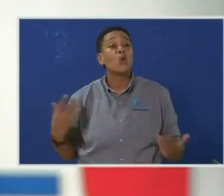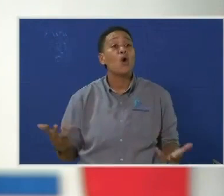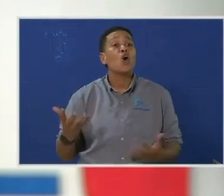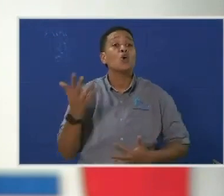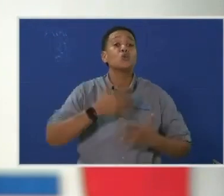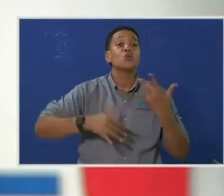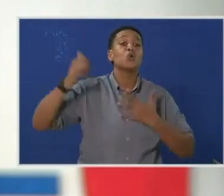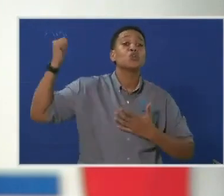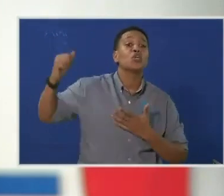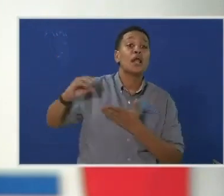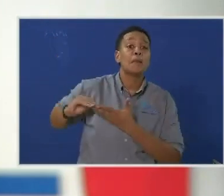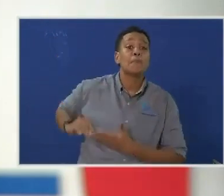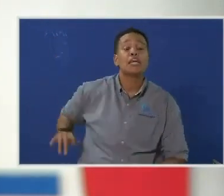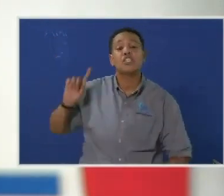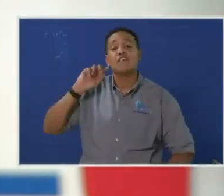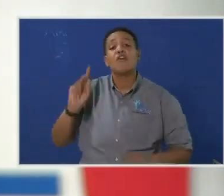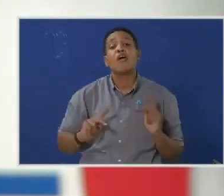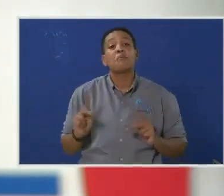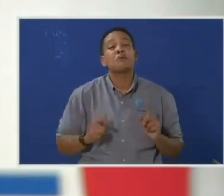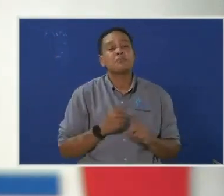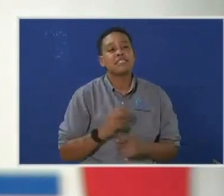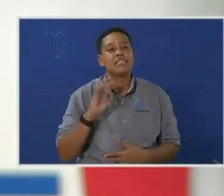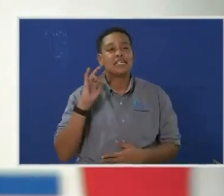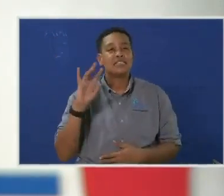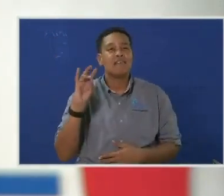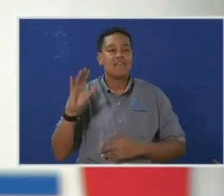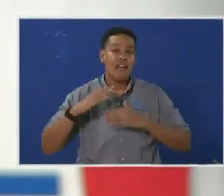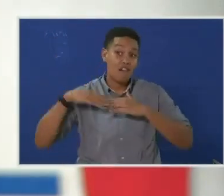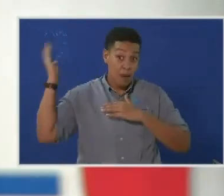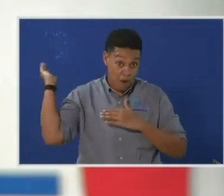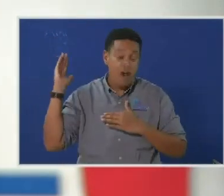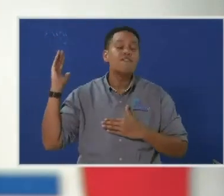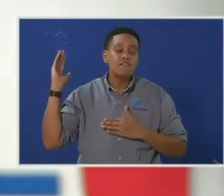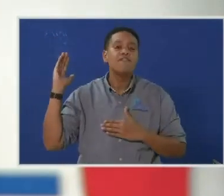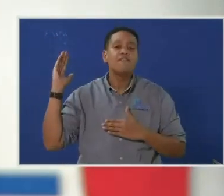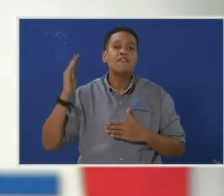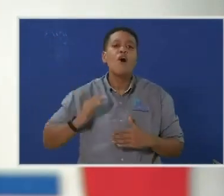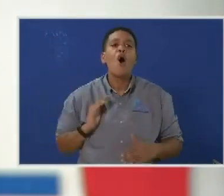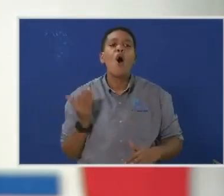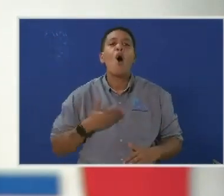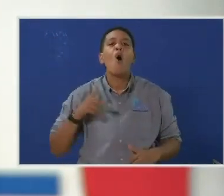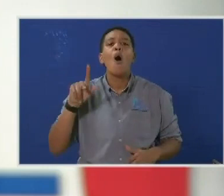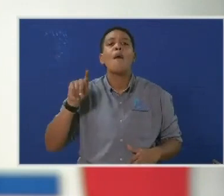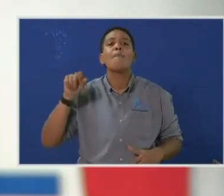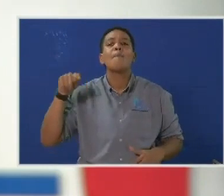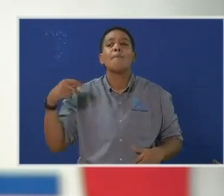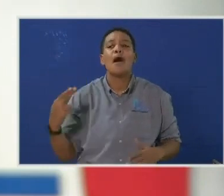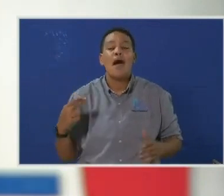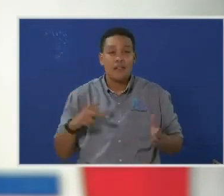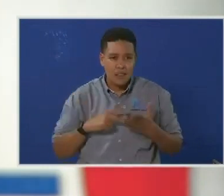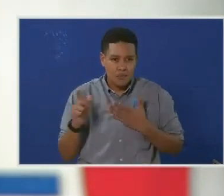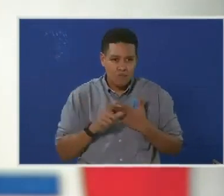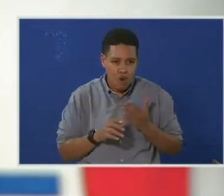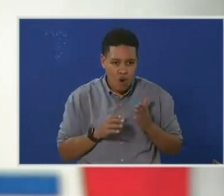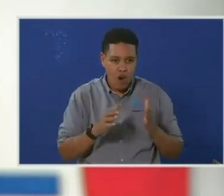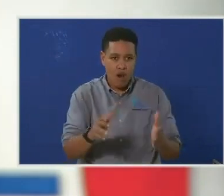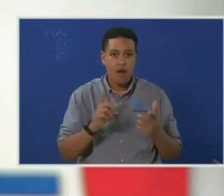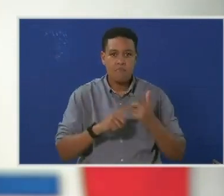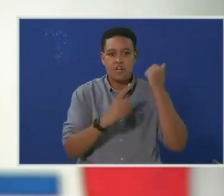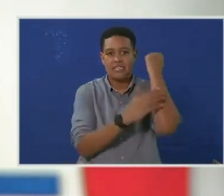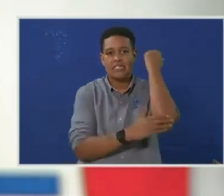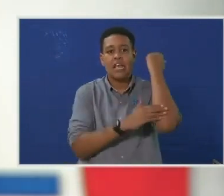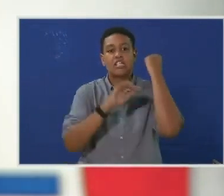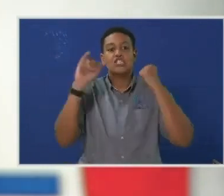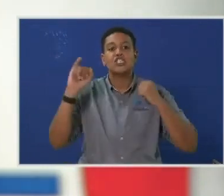social pension for persons 75 and above, our PATH program, the National